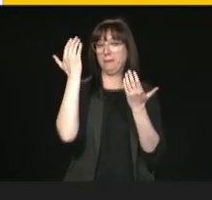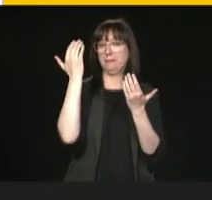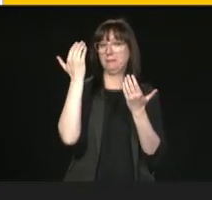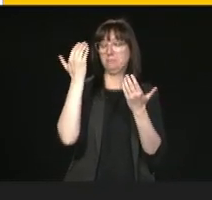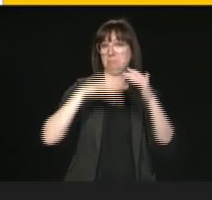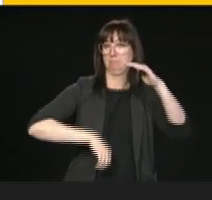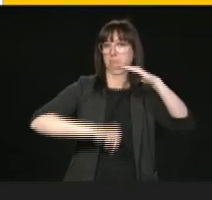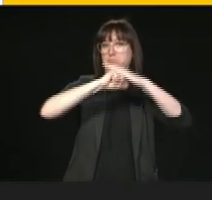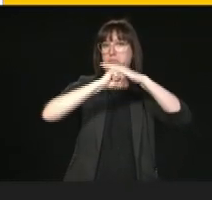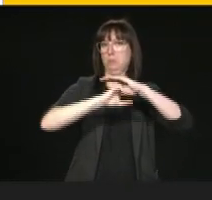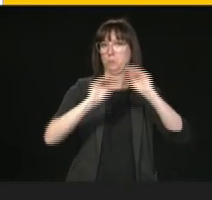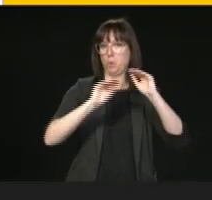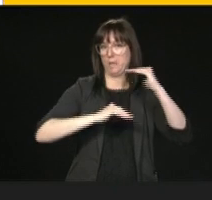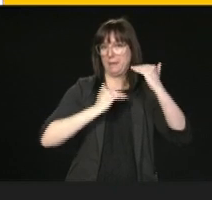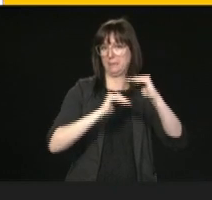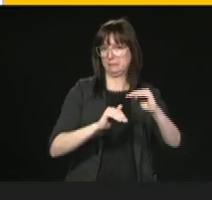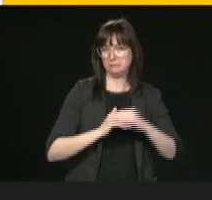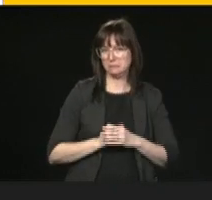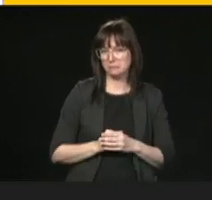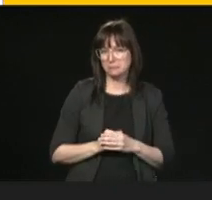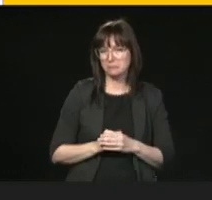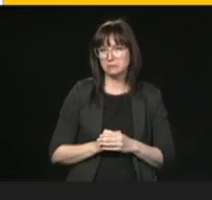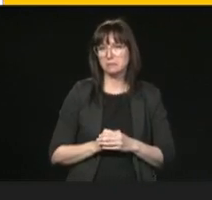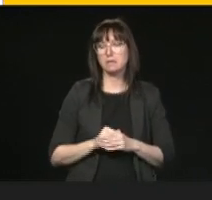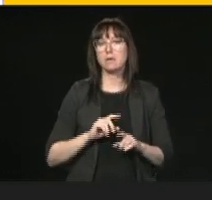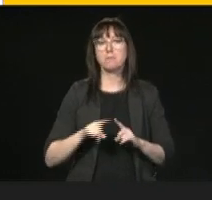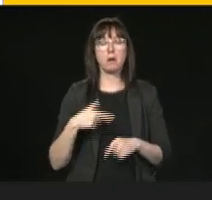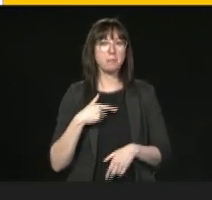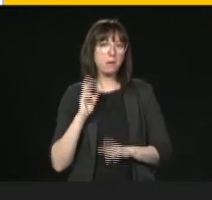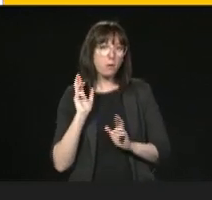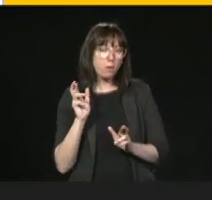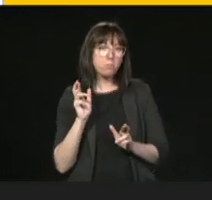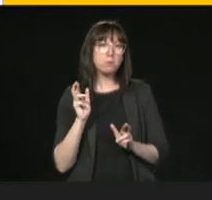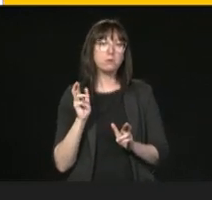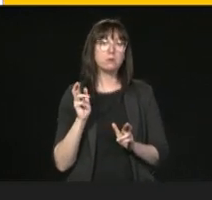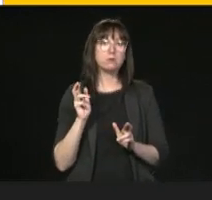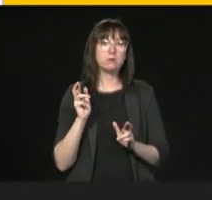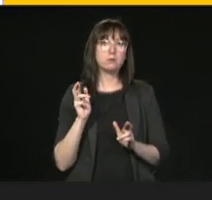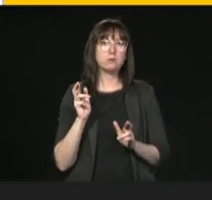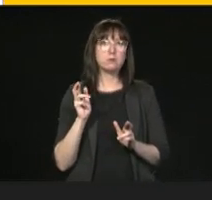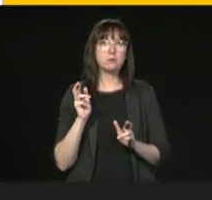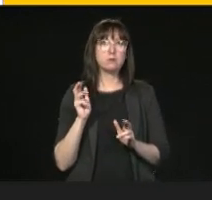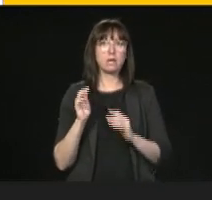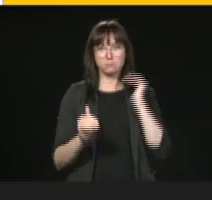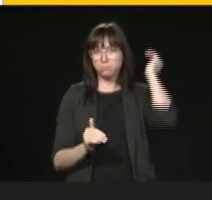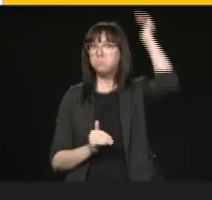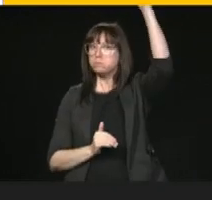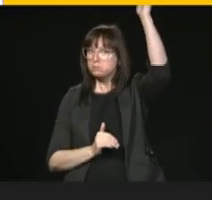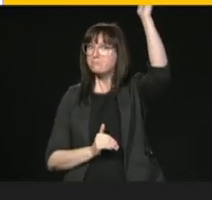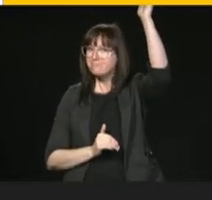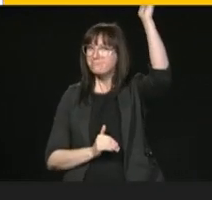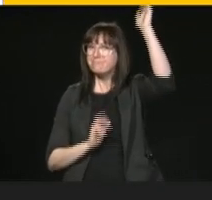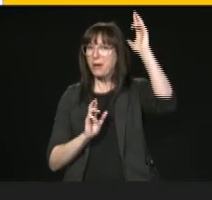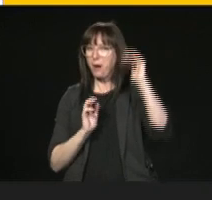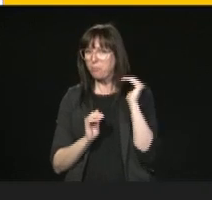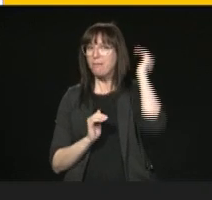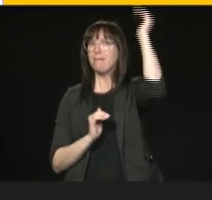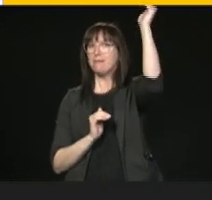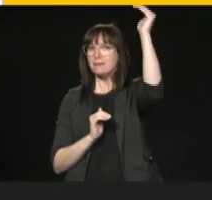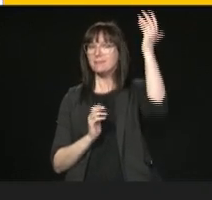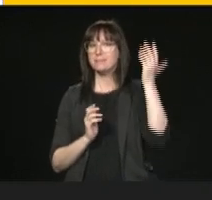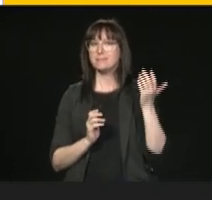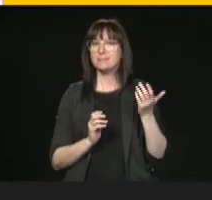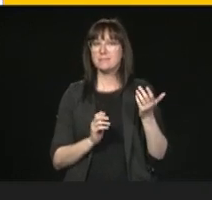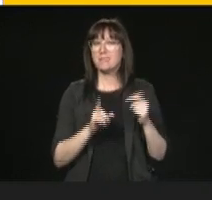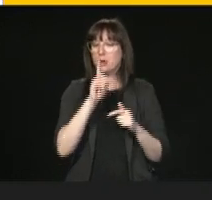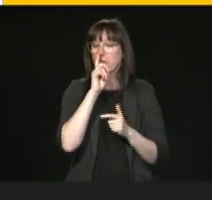I'm hopeful that it's too big. You know, that the fiscal actions are sufficient that you would